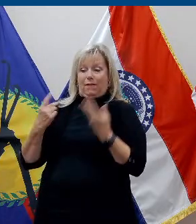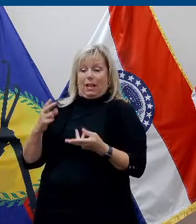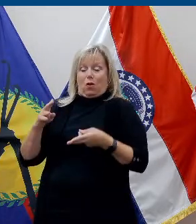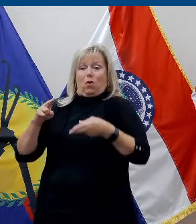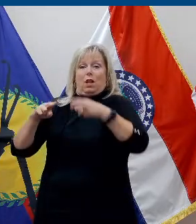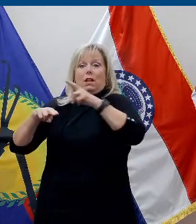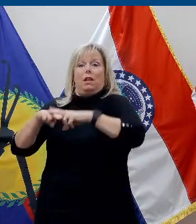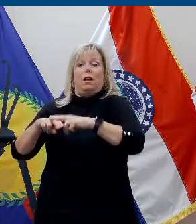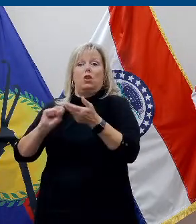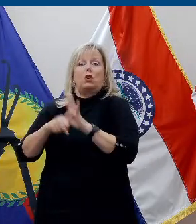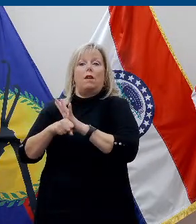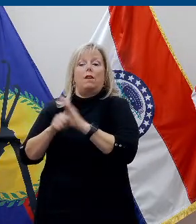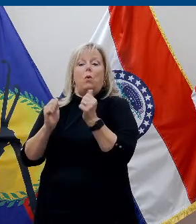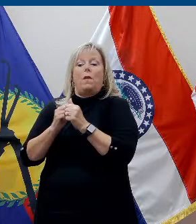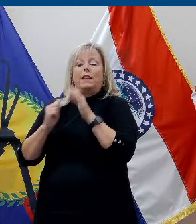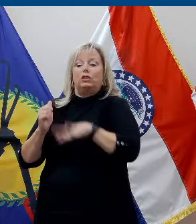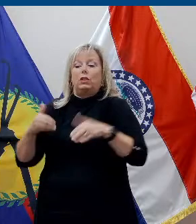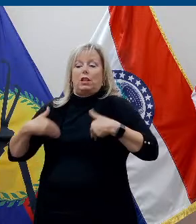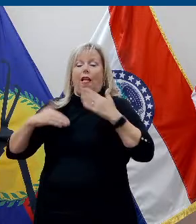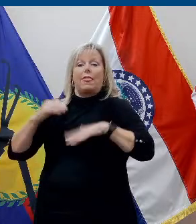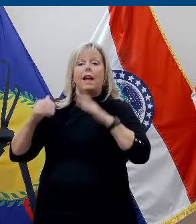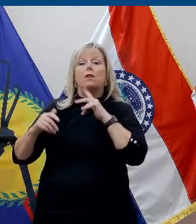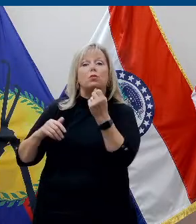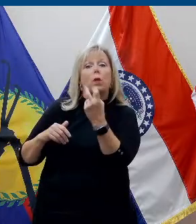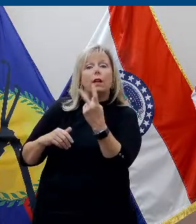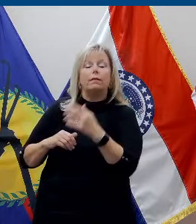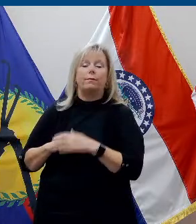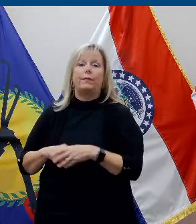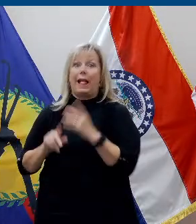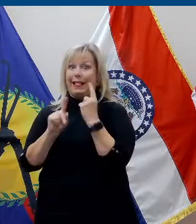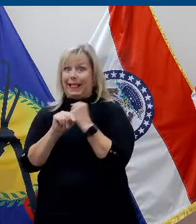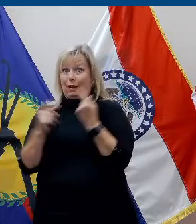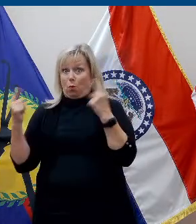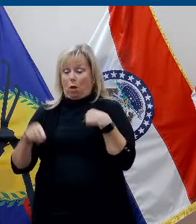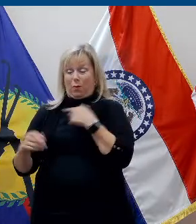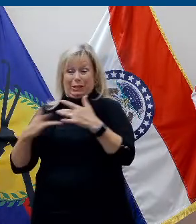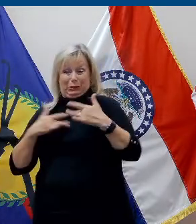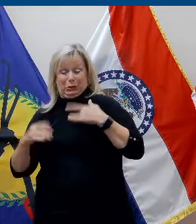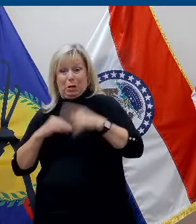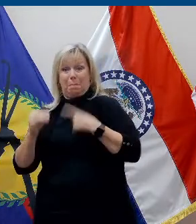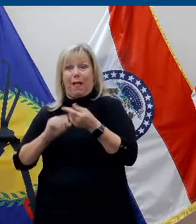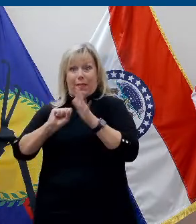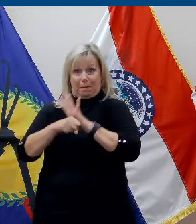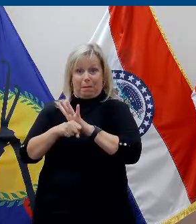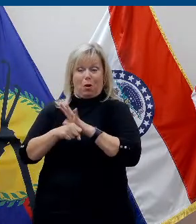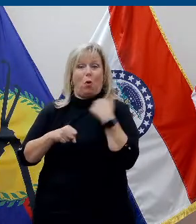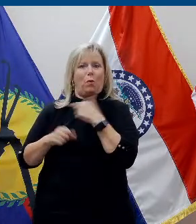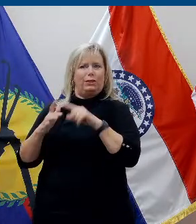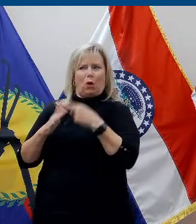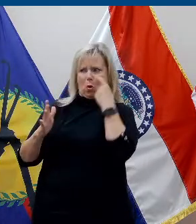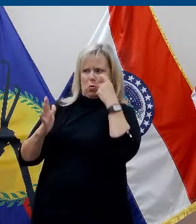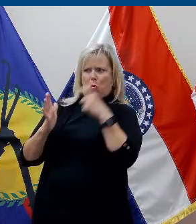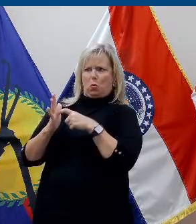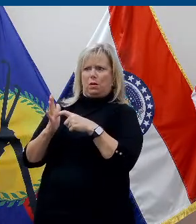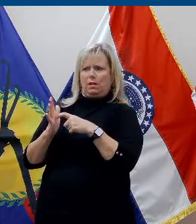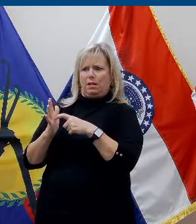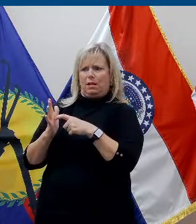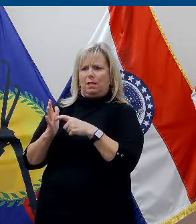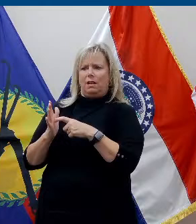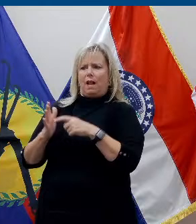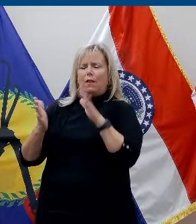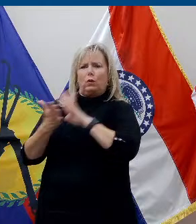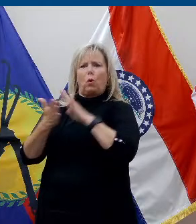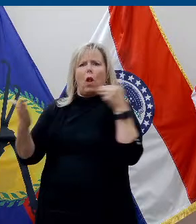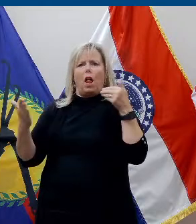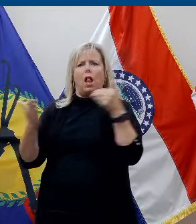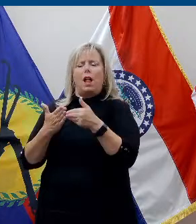of cases for children under 12. Last year, when we were concerned about the pandemic, we began to see evidence as we were approaching the school